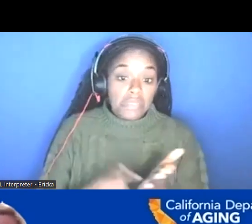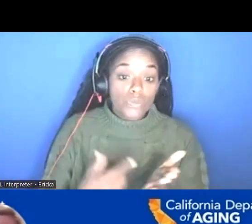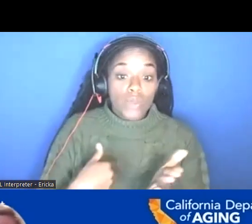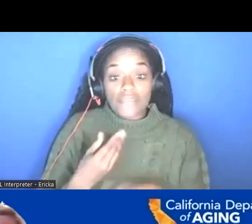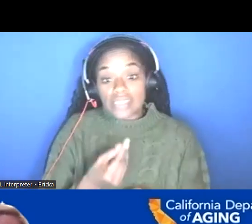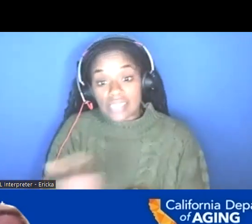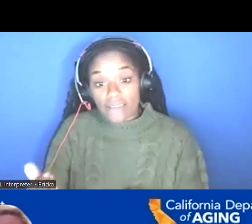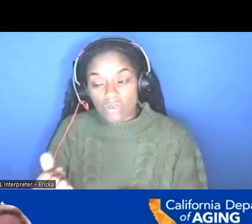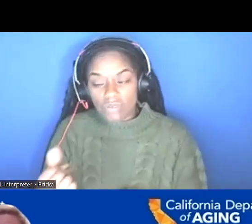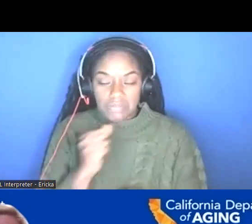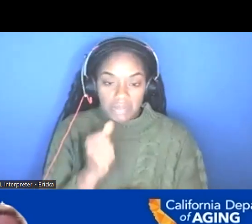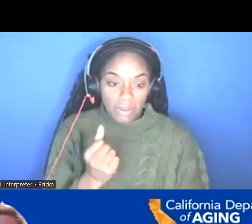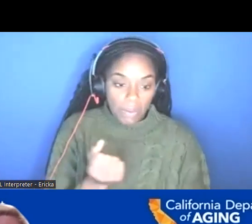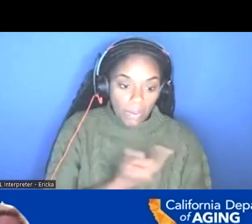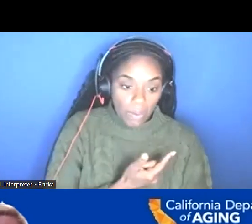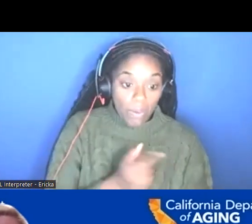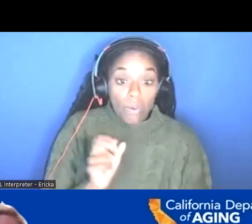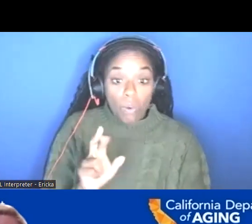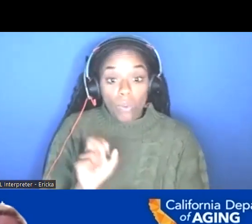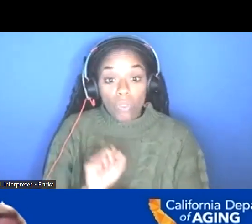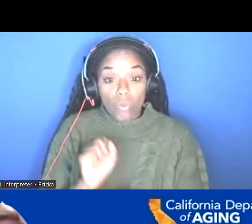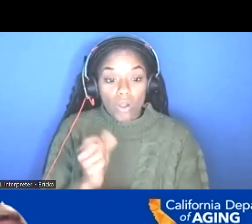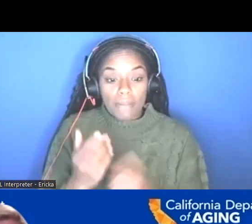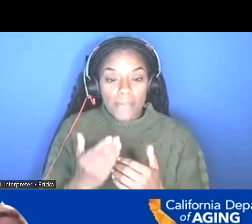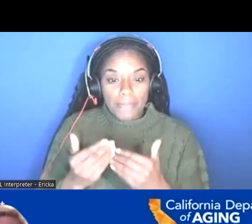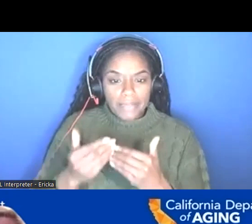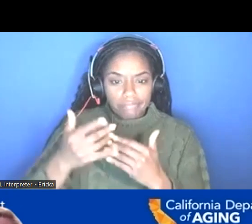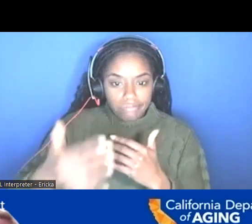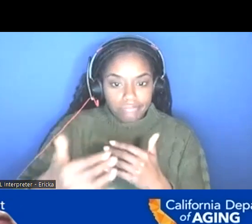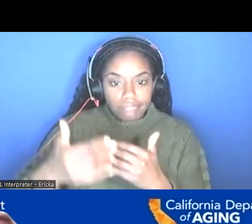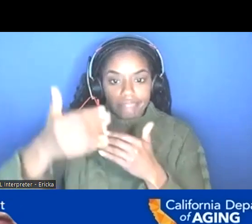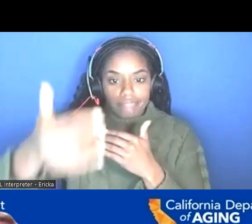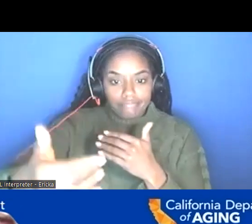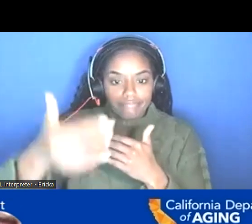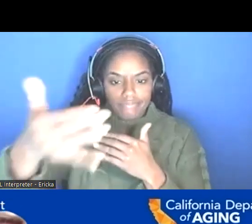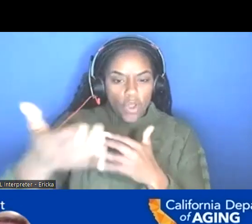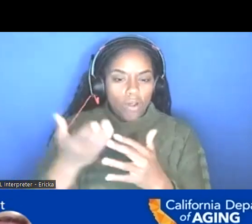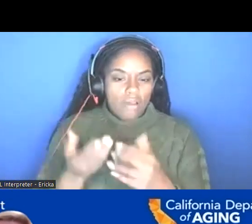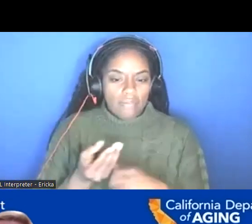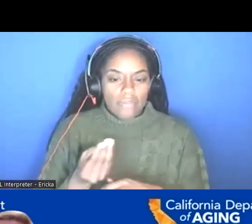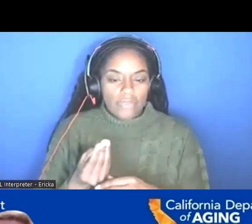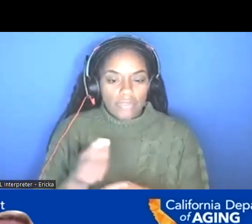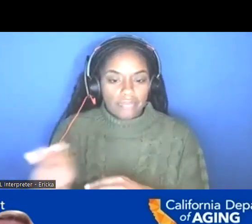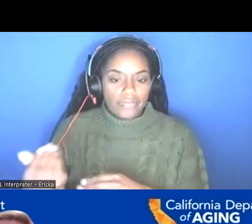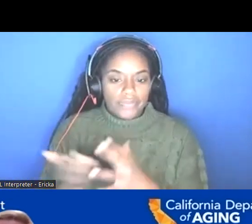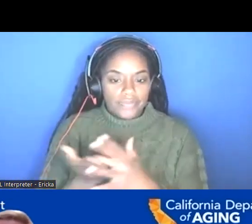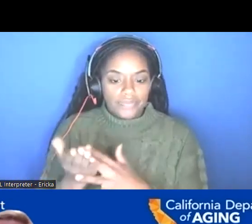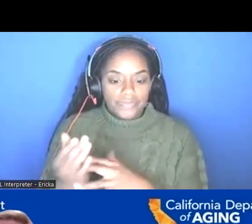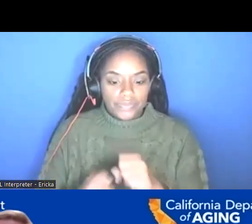and not all of them, or the work might be spread out over a few years' time. So that the HICAP one